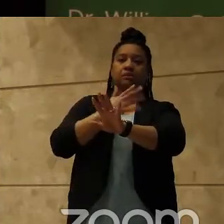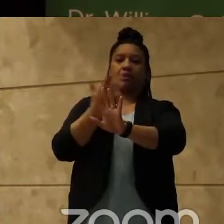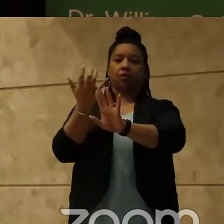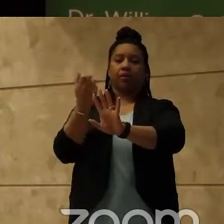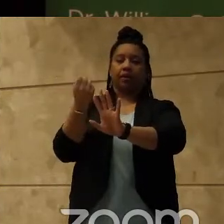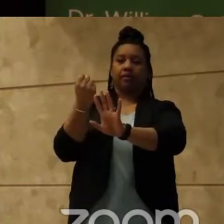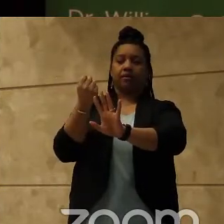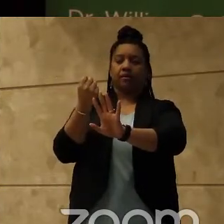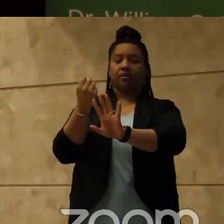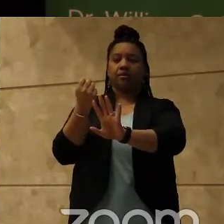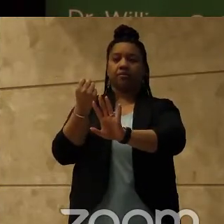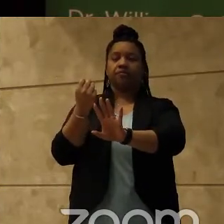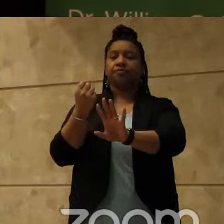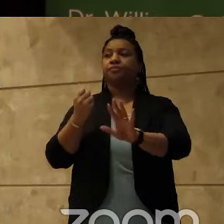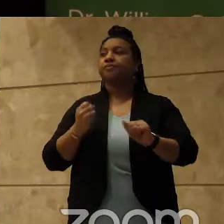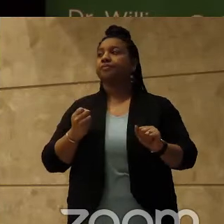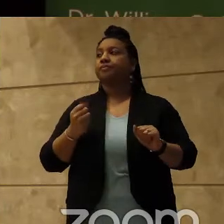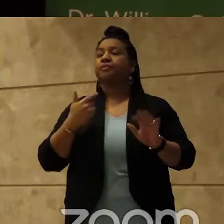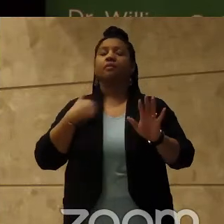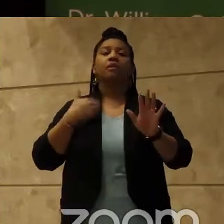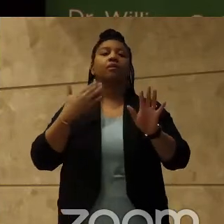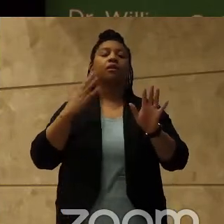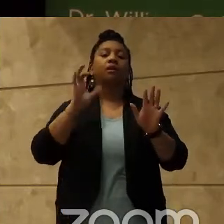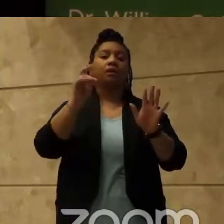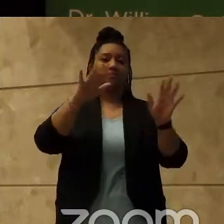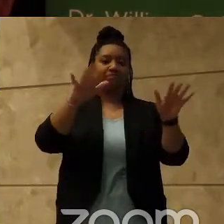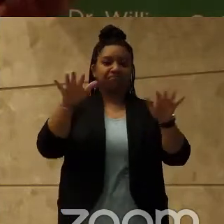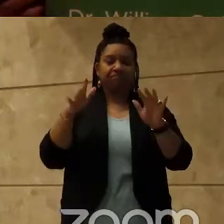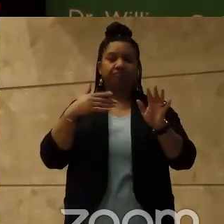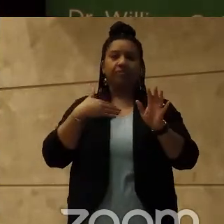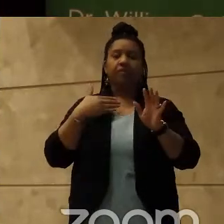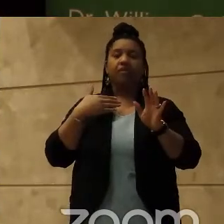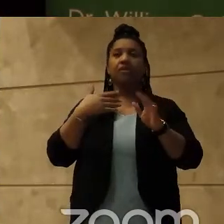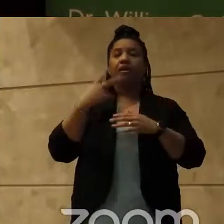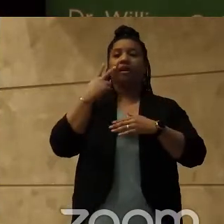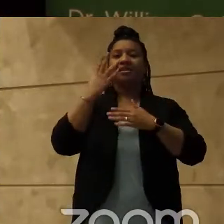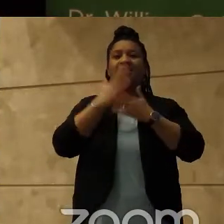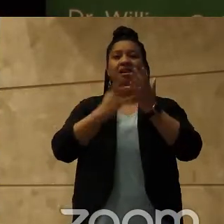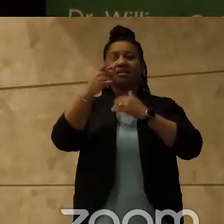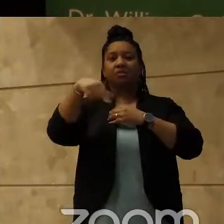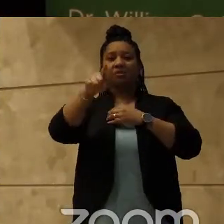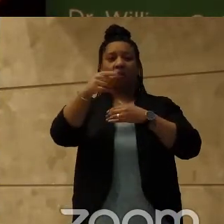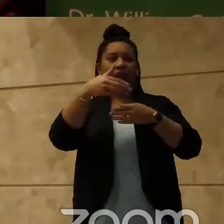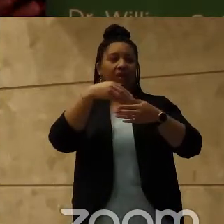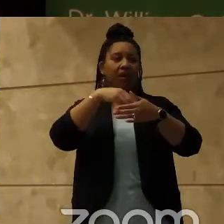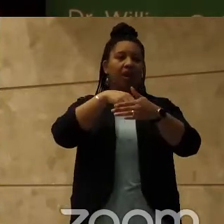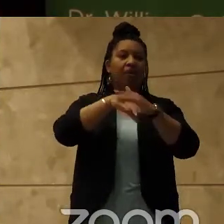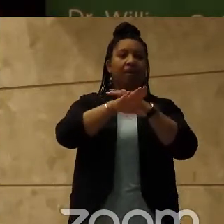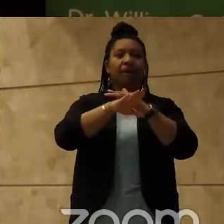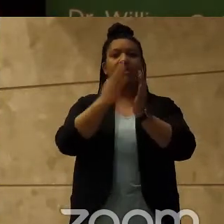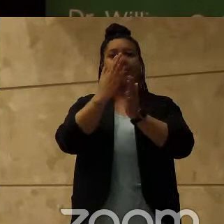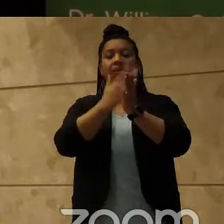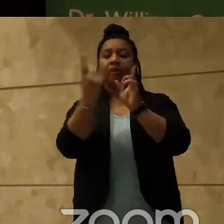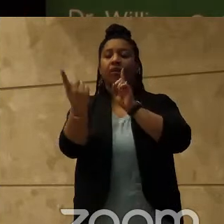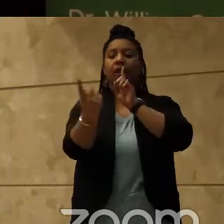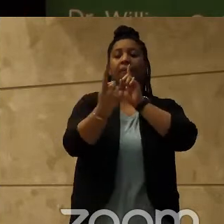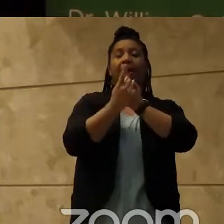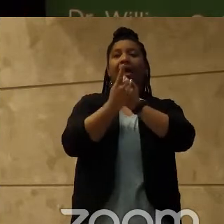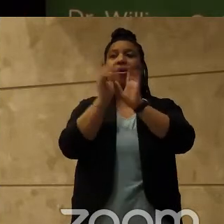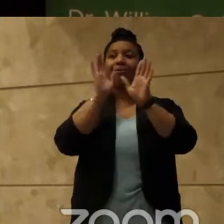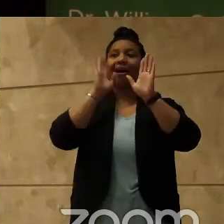know, listen, you all, when I saw some of you all coming in, some of you greeted me, hugged me,